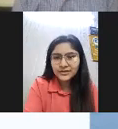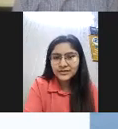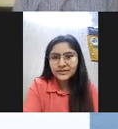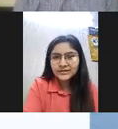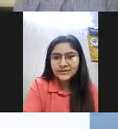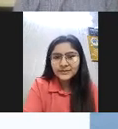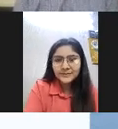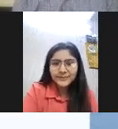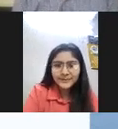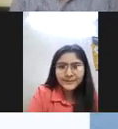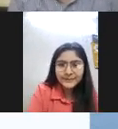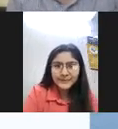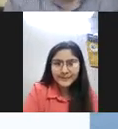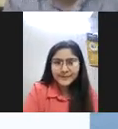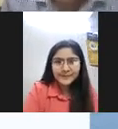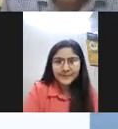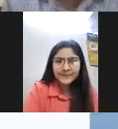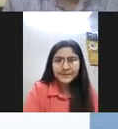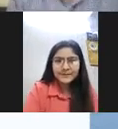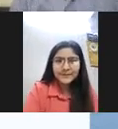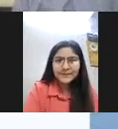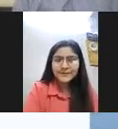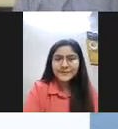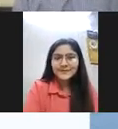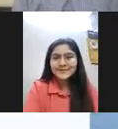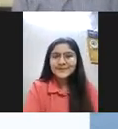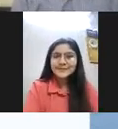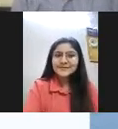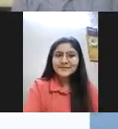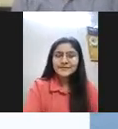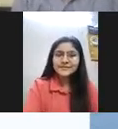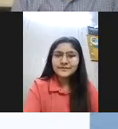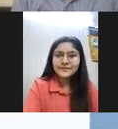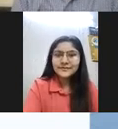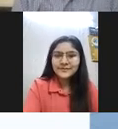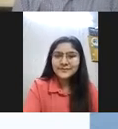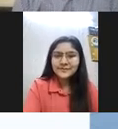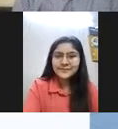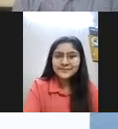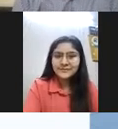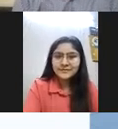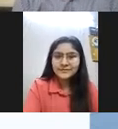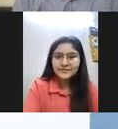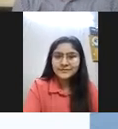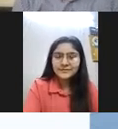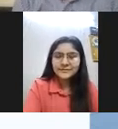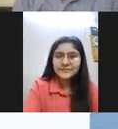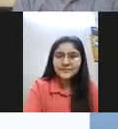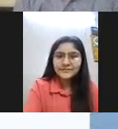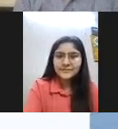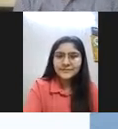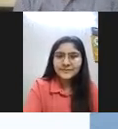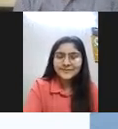you, sir. Thanks, Devanshi. Absolute pleasure here to be with this young